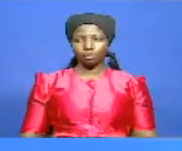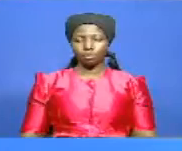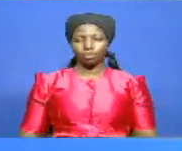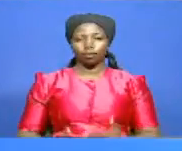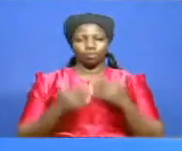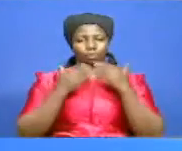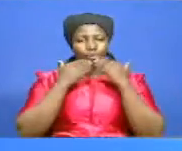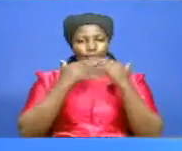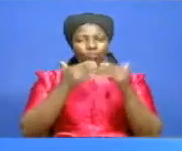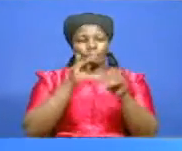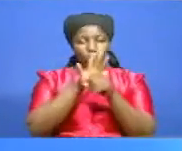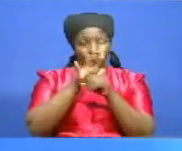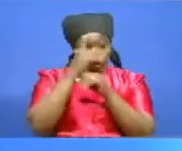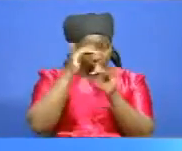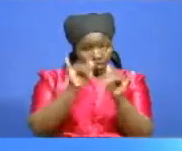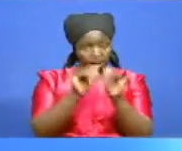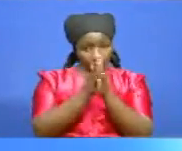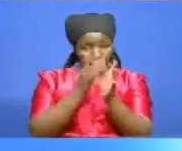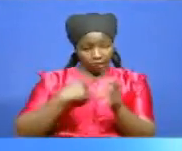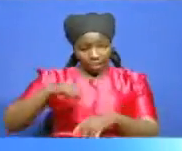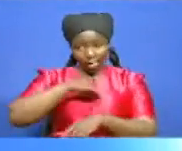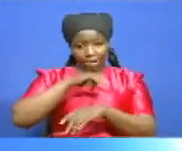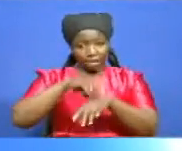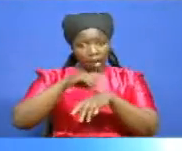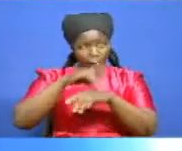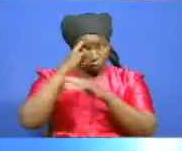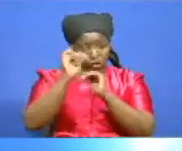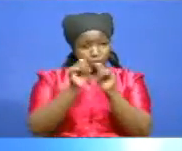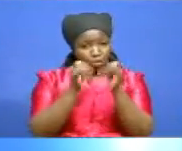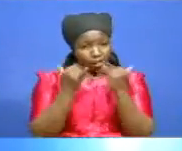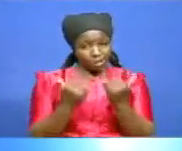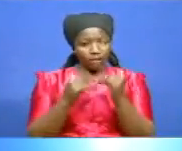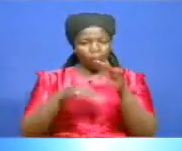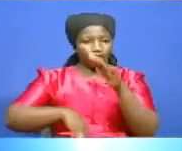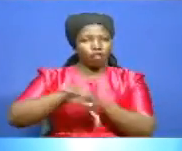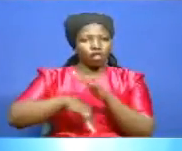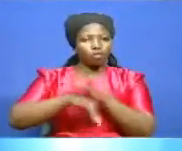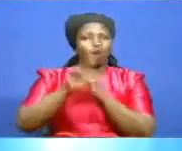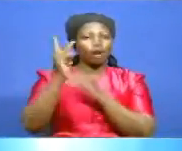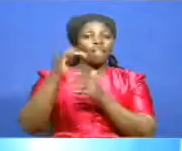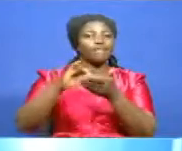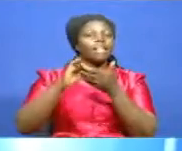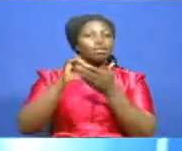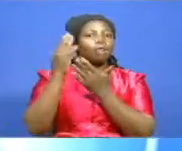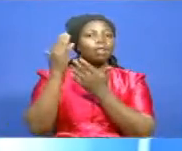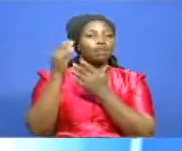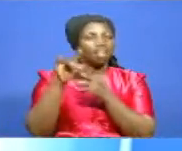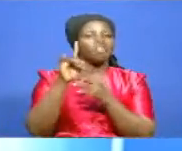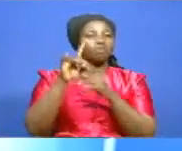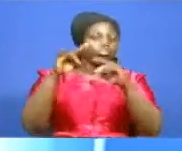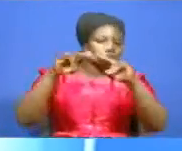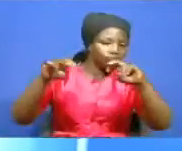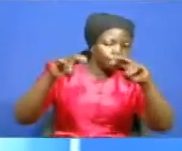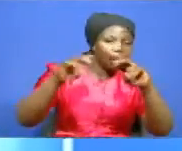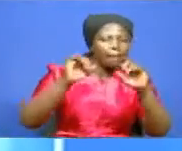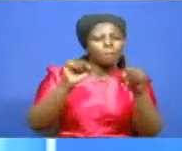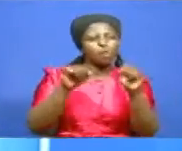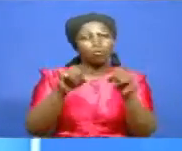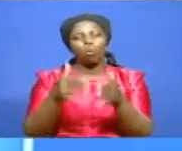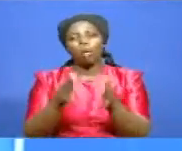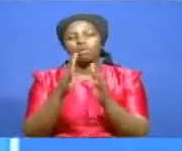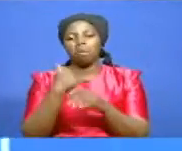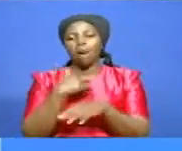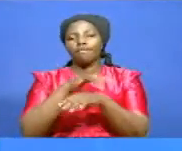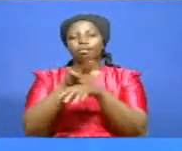Thank you so much for staying with us. It's now time for the sport, and Football Kenya Federation is exploring possible ways to have the